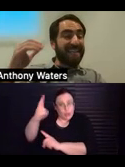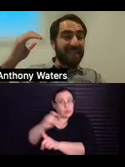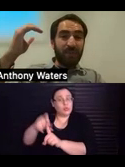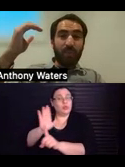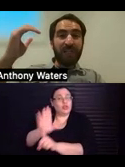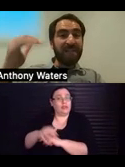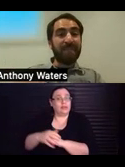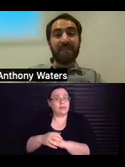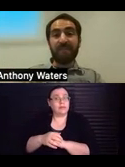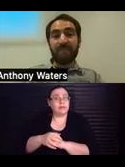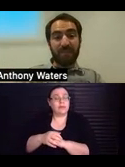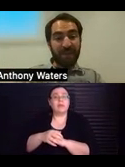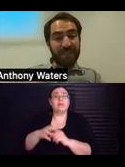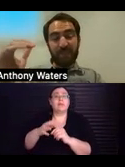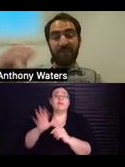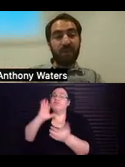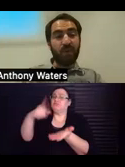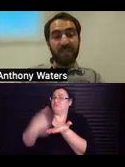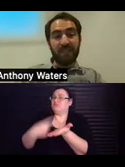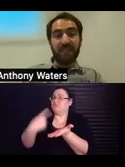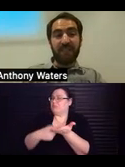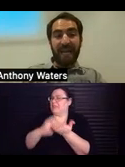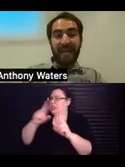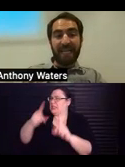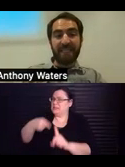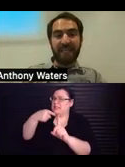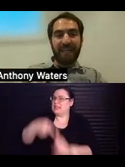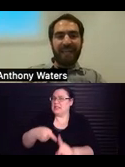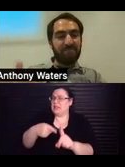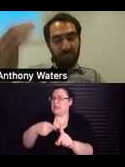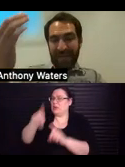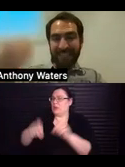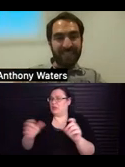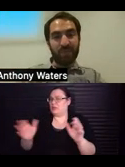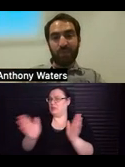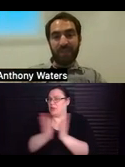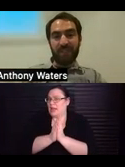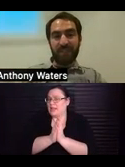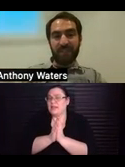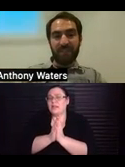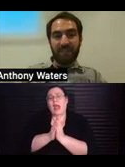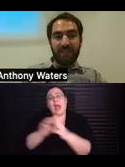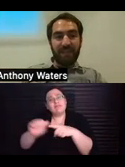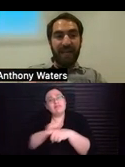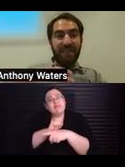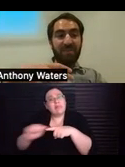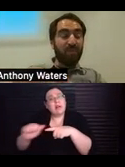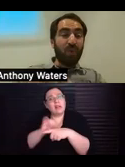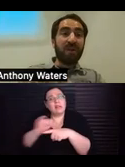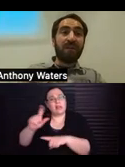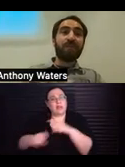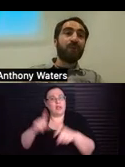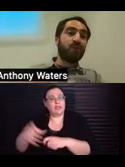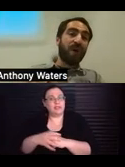And we're going to talk about some very specific questions to ask and practice those questions. The